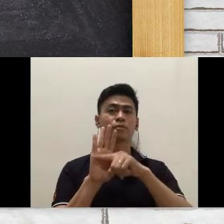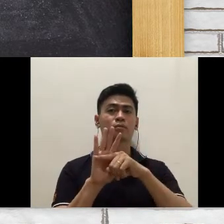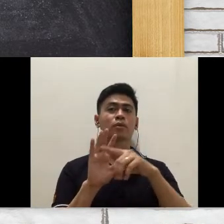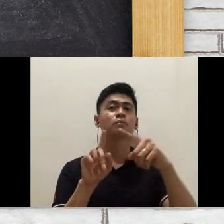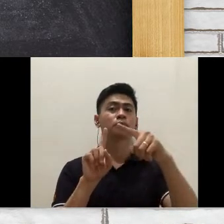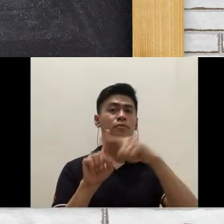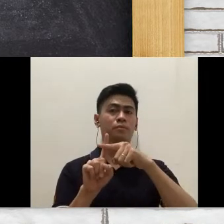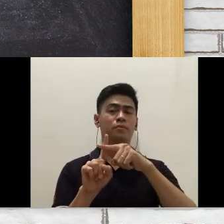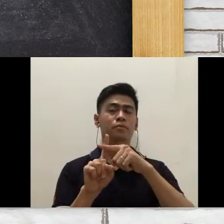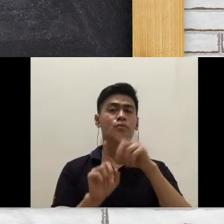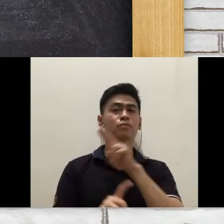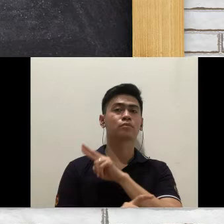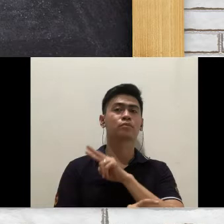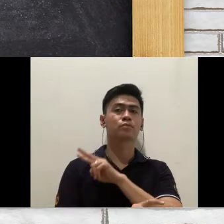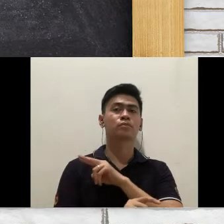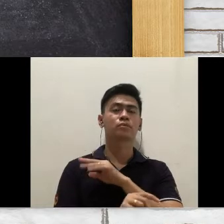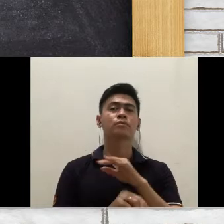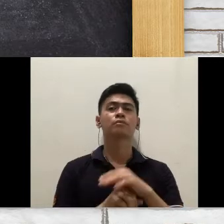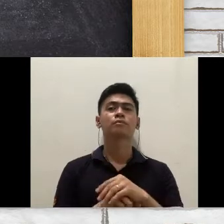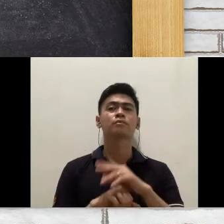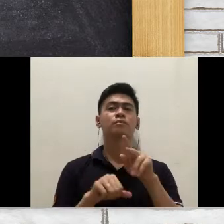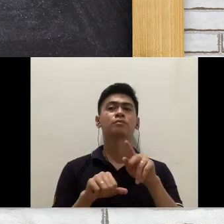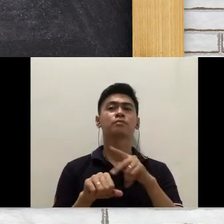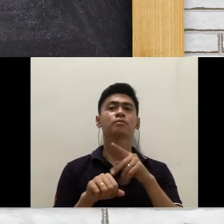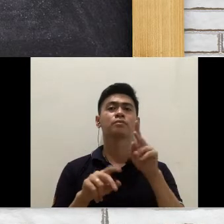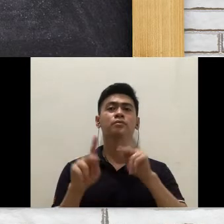during the pandemic.